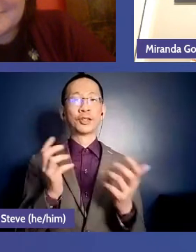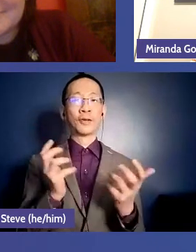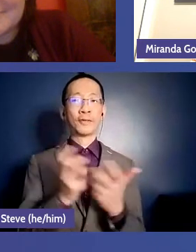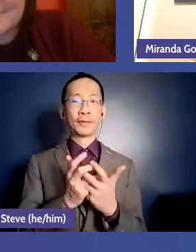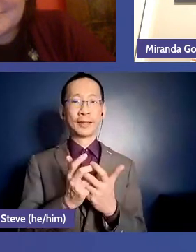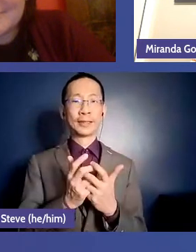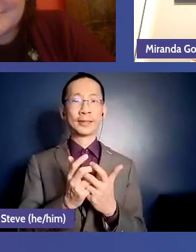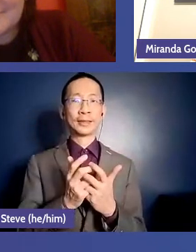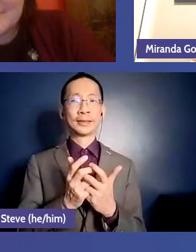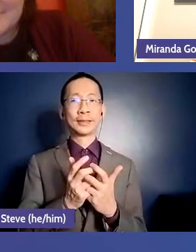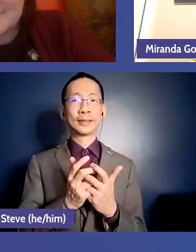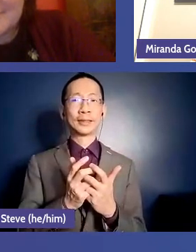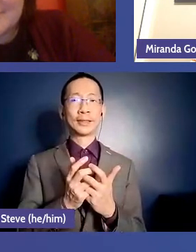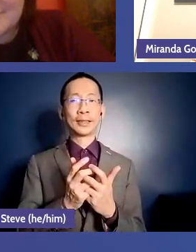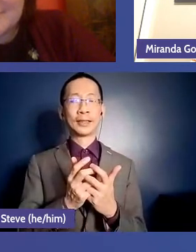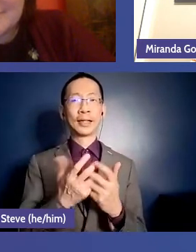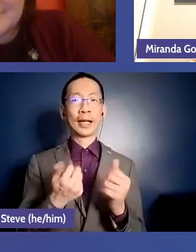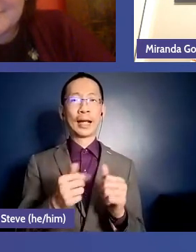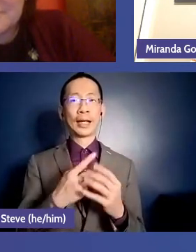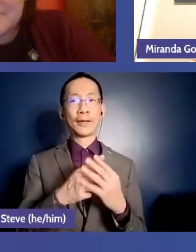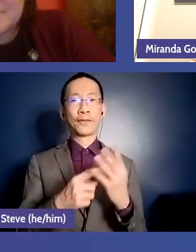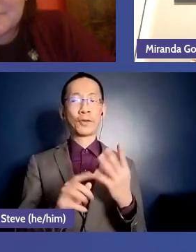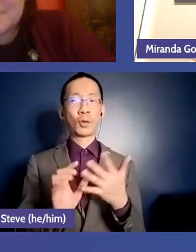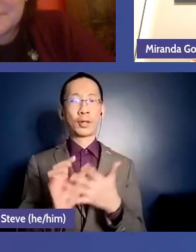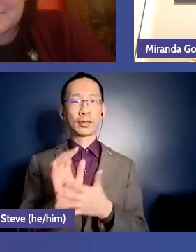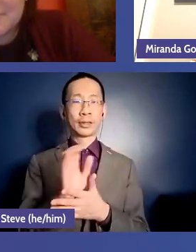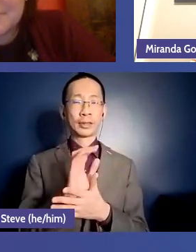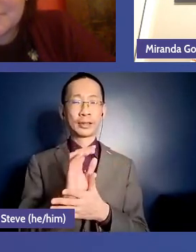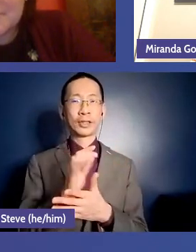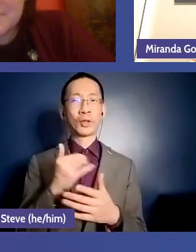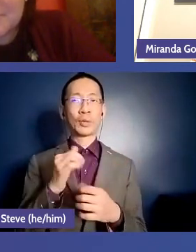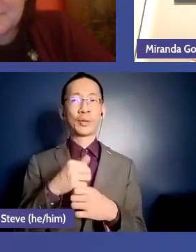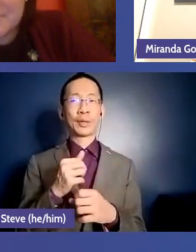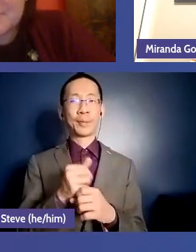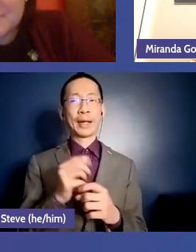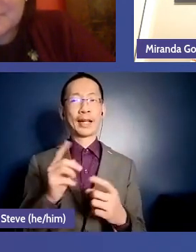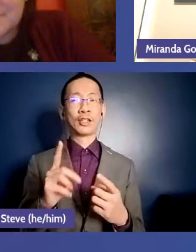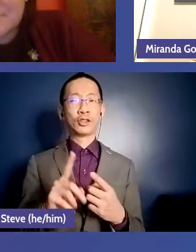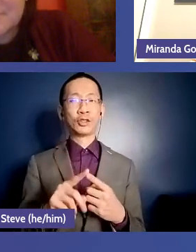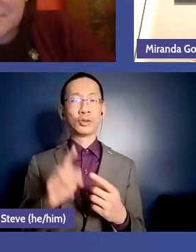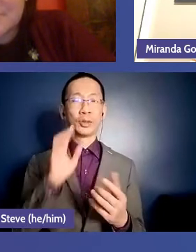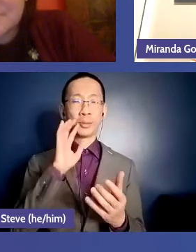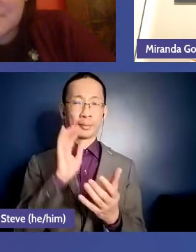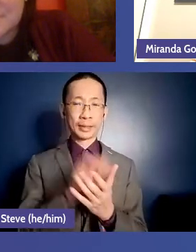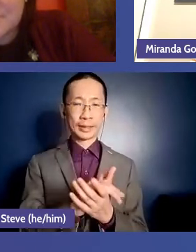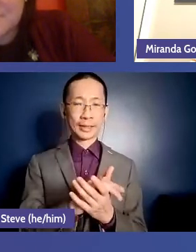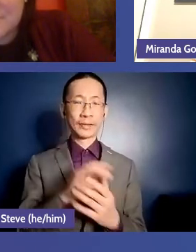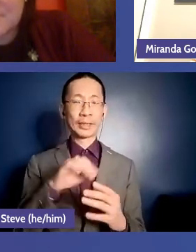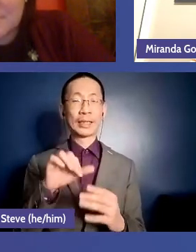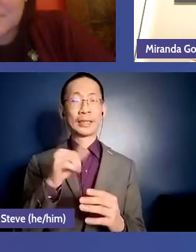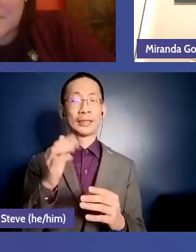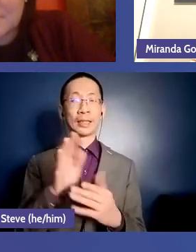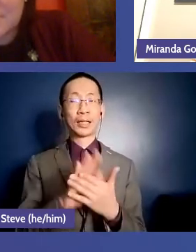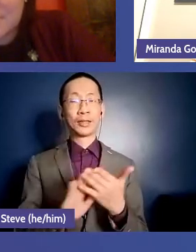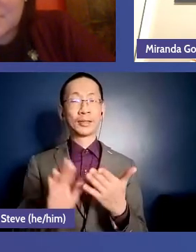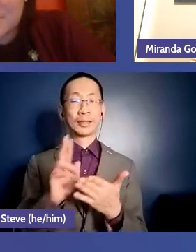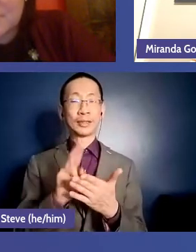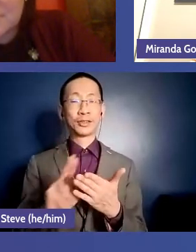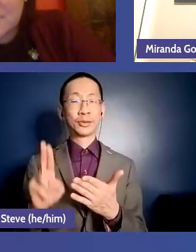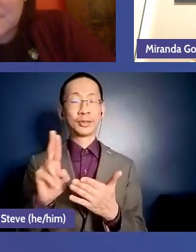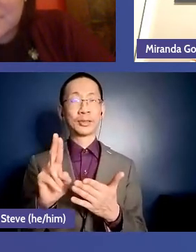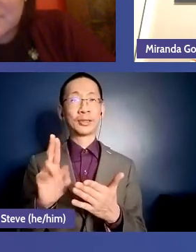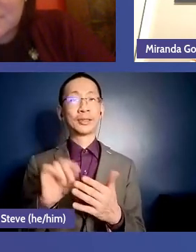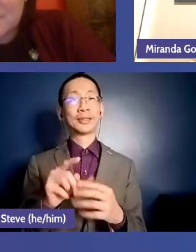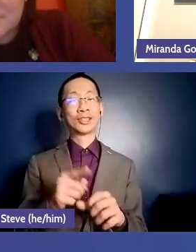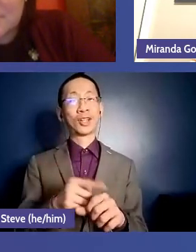any four criterion that we were made to, you know, believe inside of these other institutions. This is the